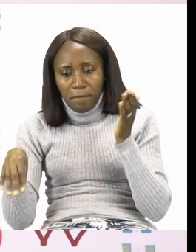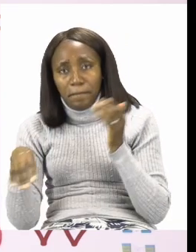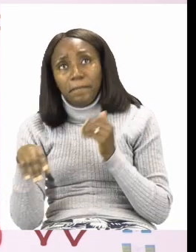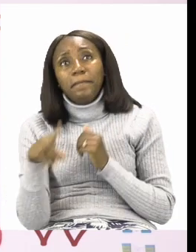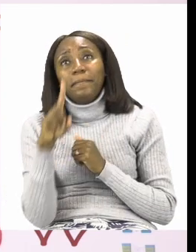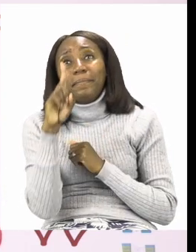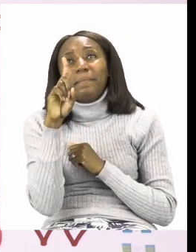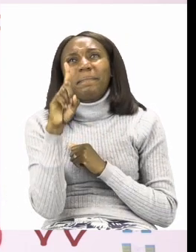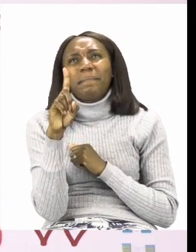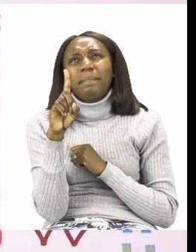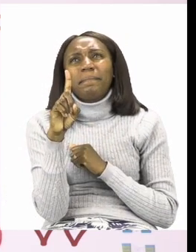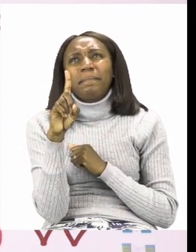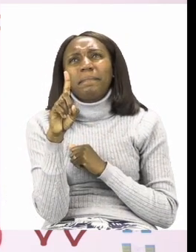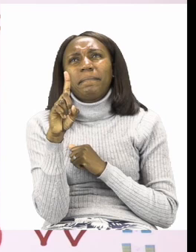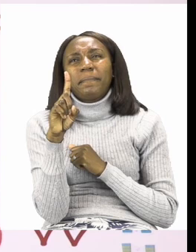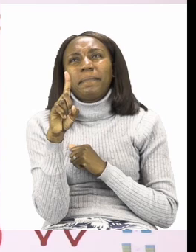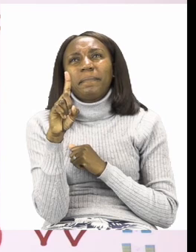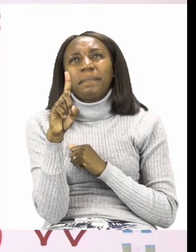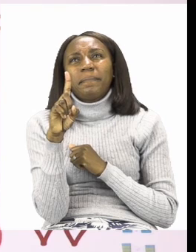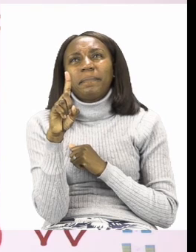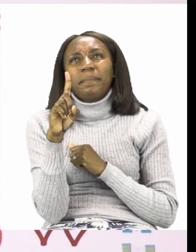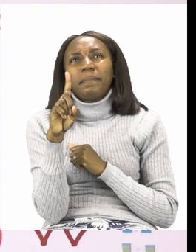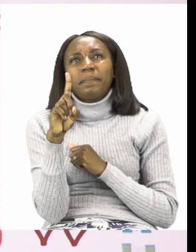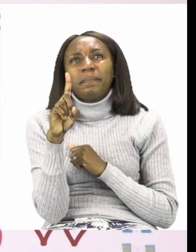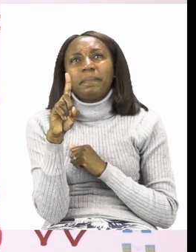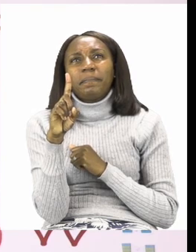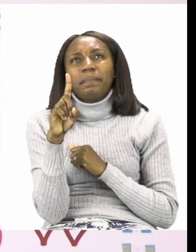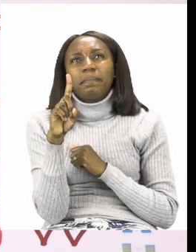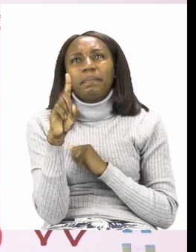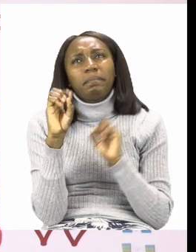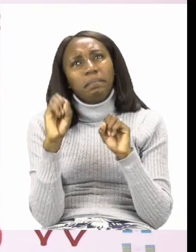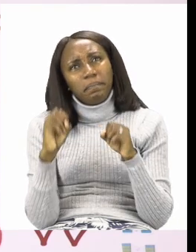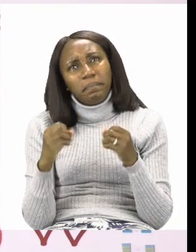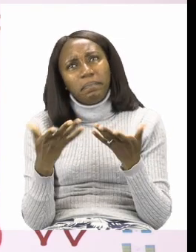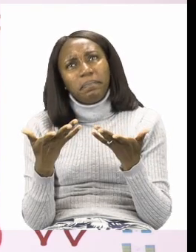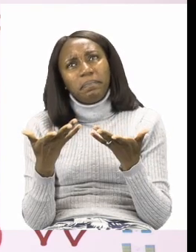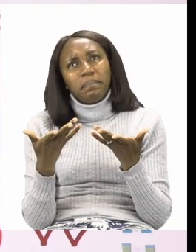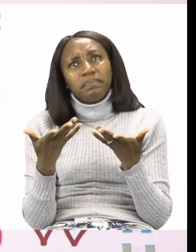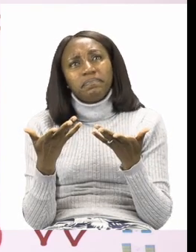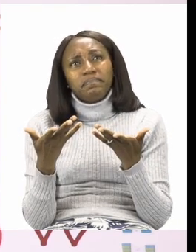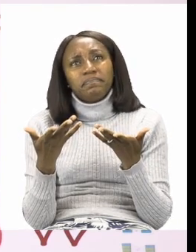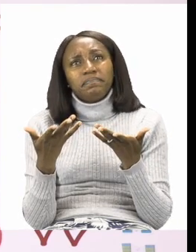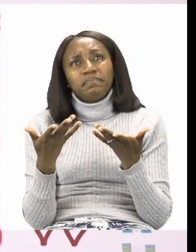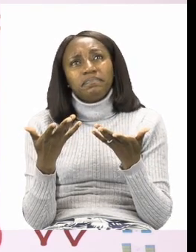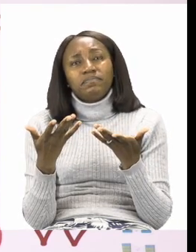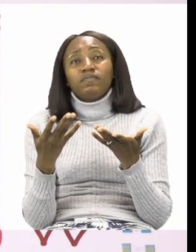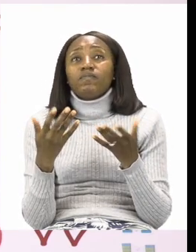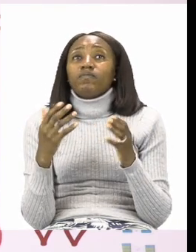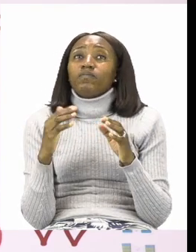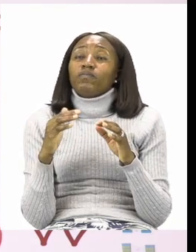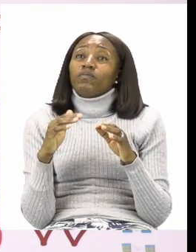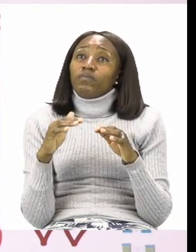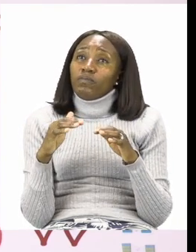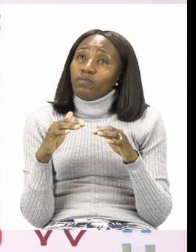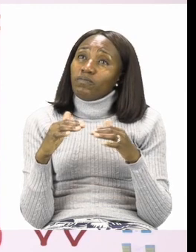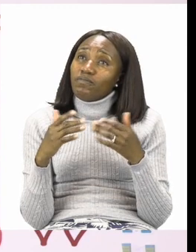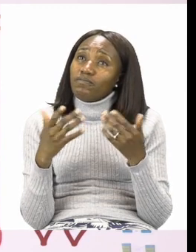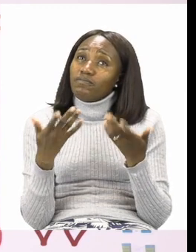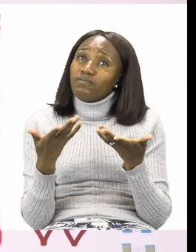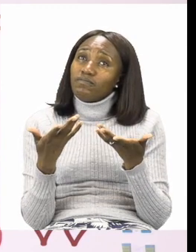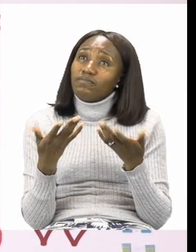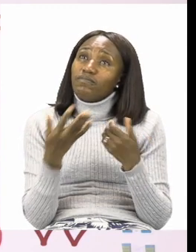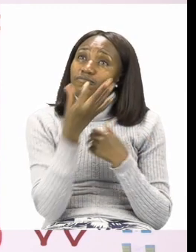to subtract 1, or we can also say